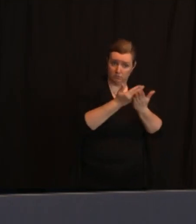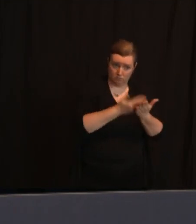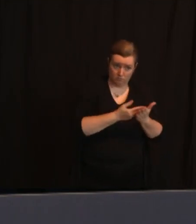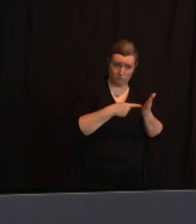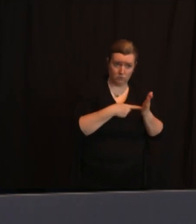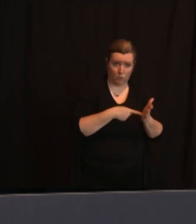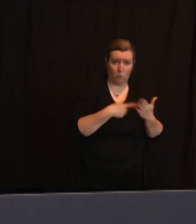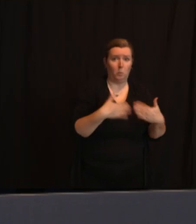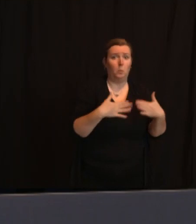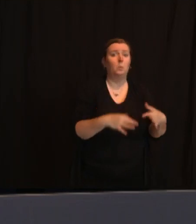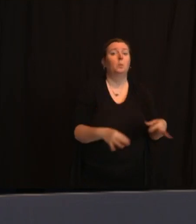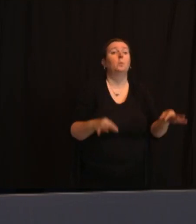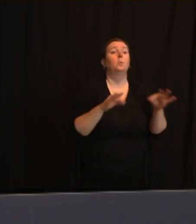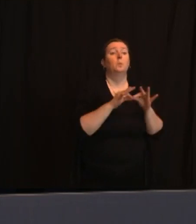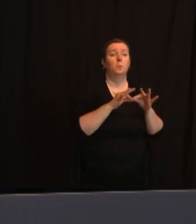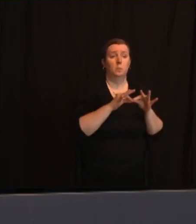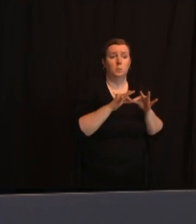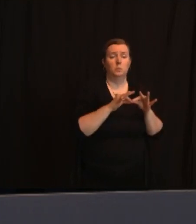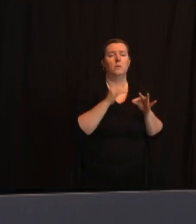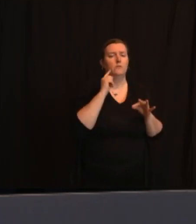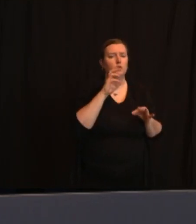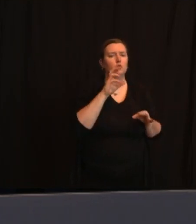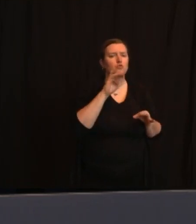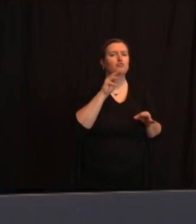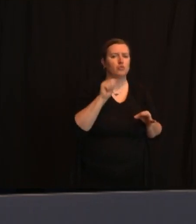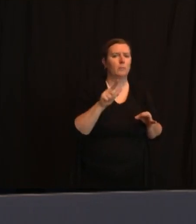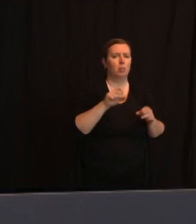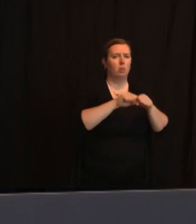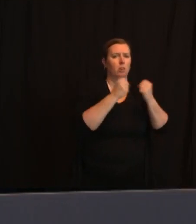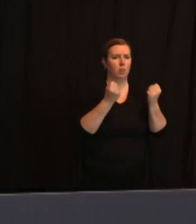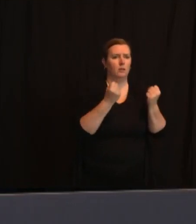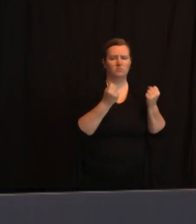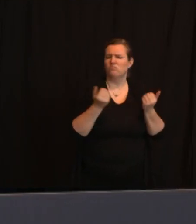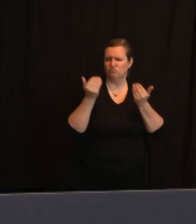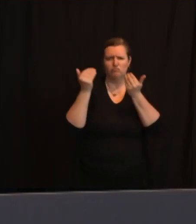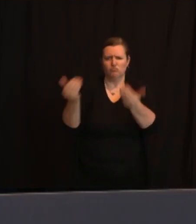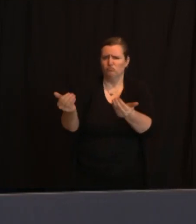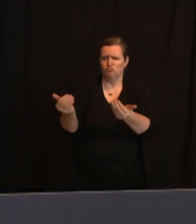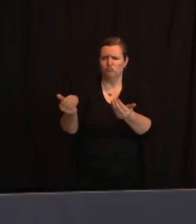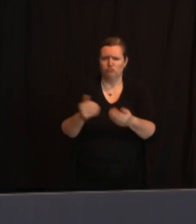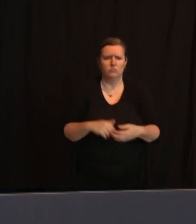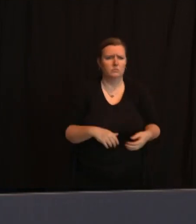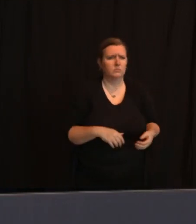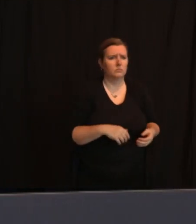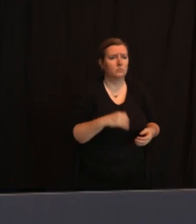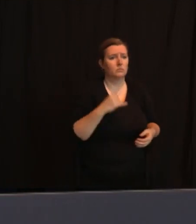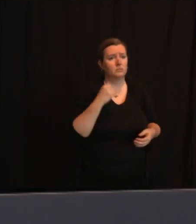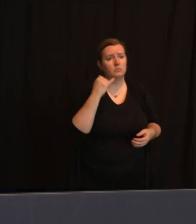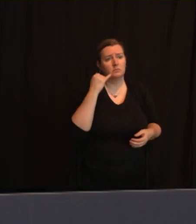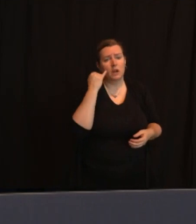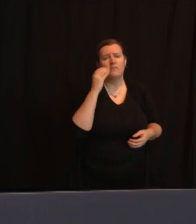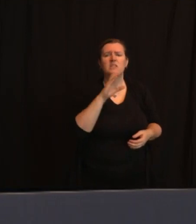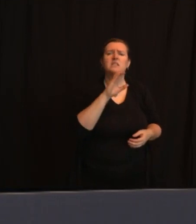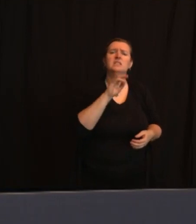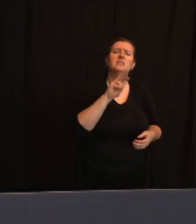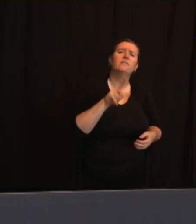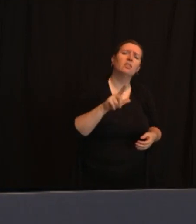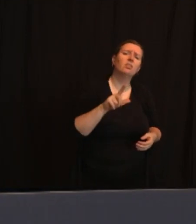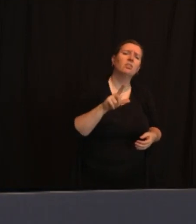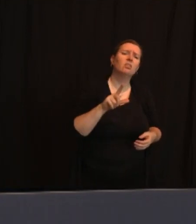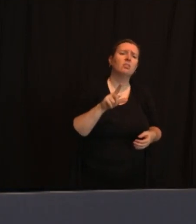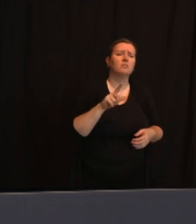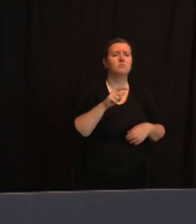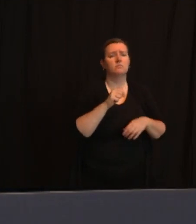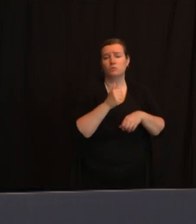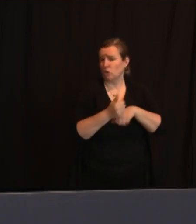criminal charges. If those facts justify civil charges or would invoke civil liability, then that's the route we'll go. But we're very